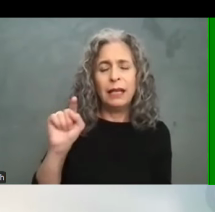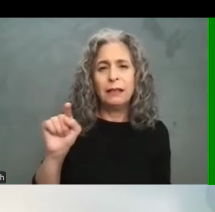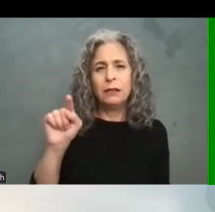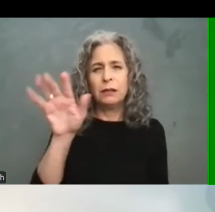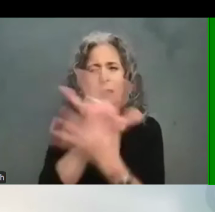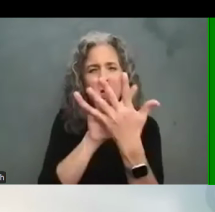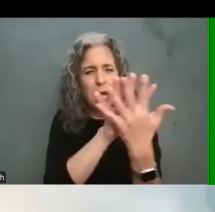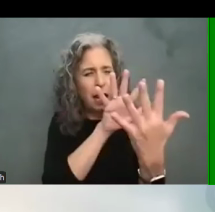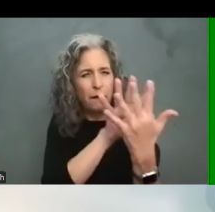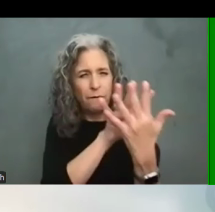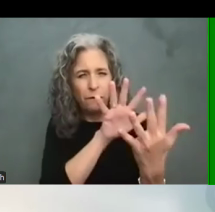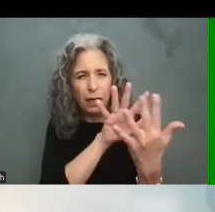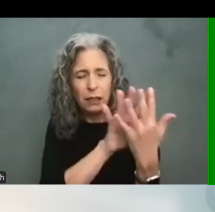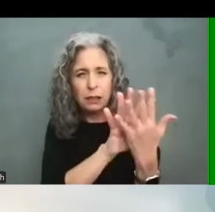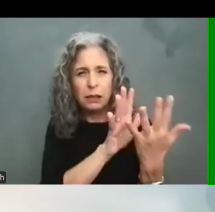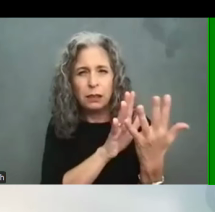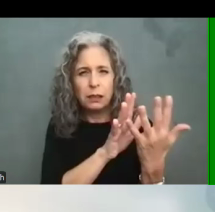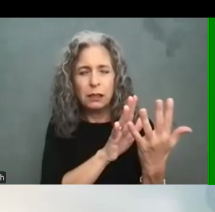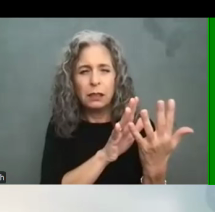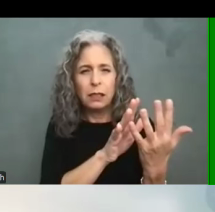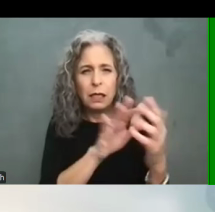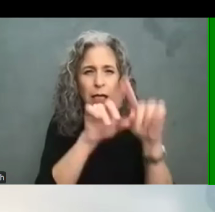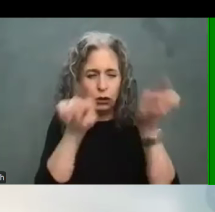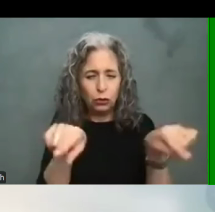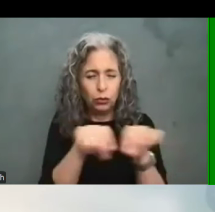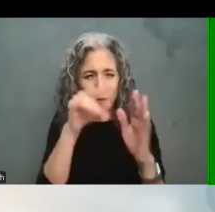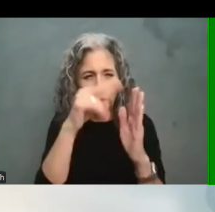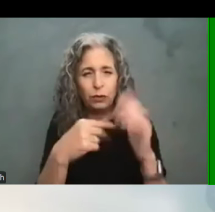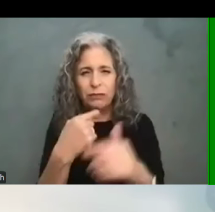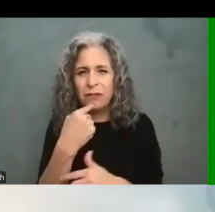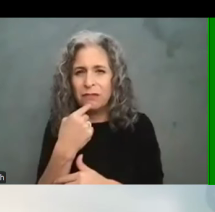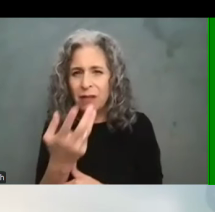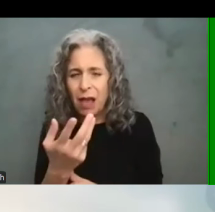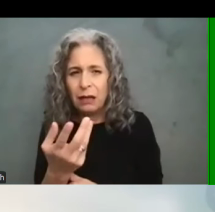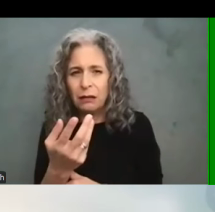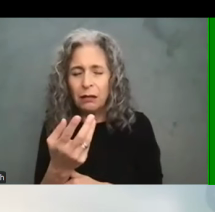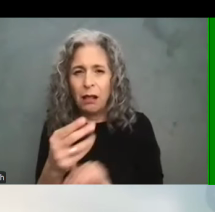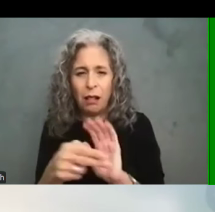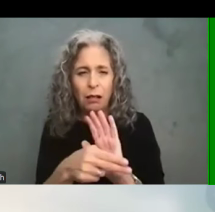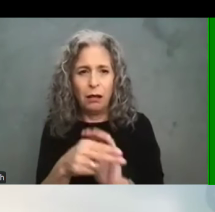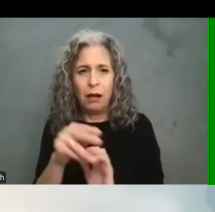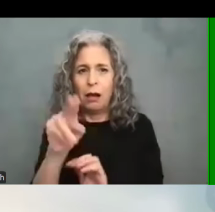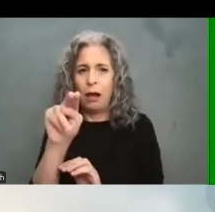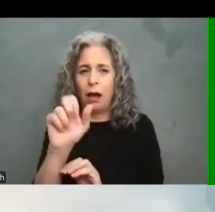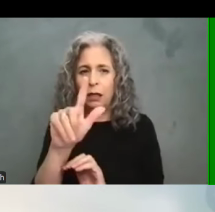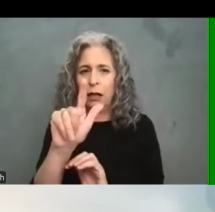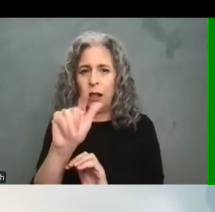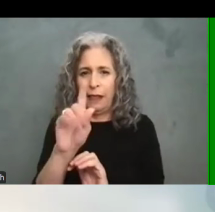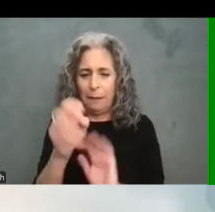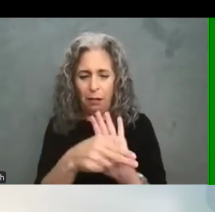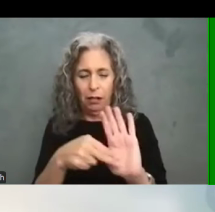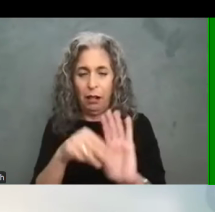interface has basically said, and his screen reader has said, unlabeled button, unlabeled button, unlabeled